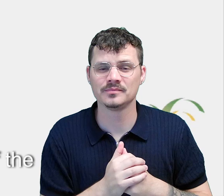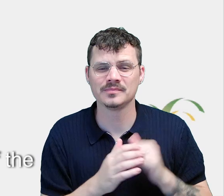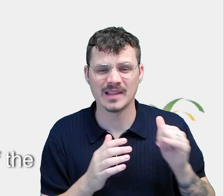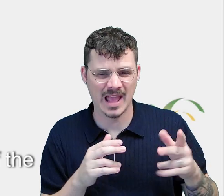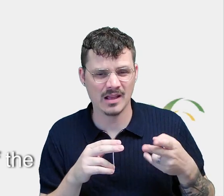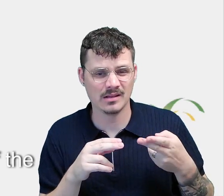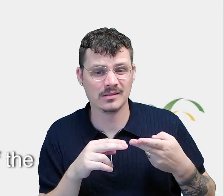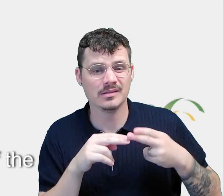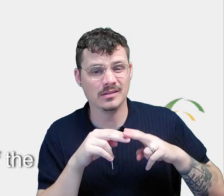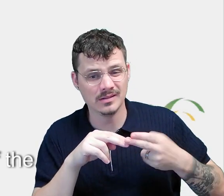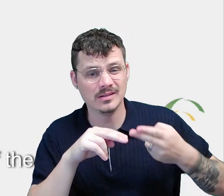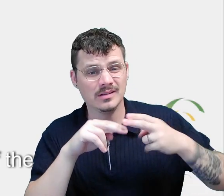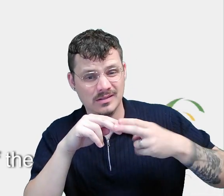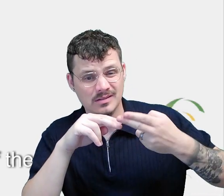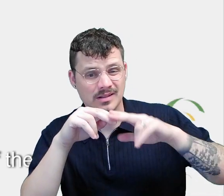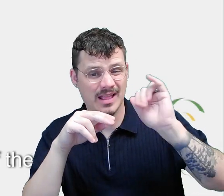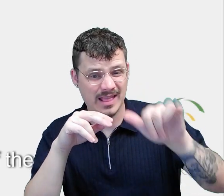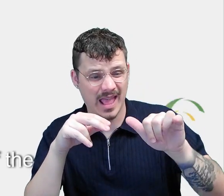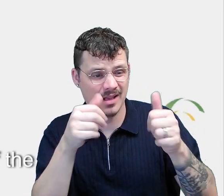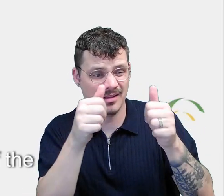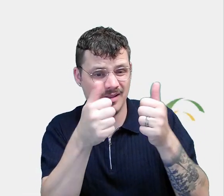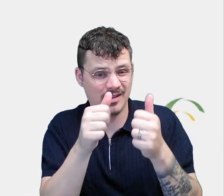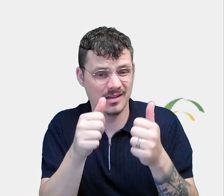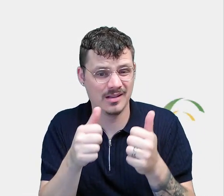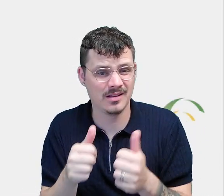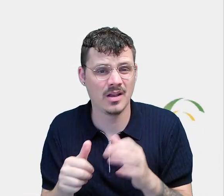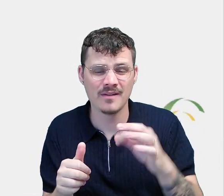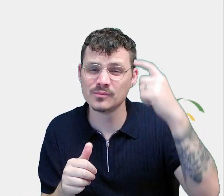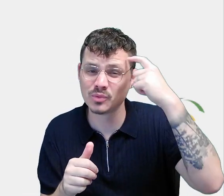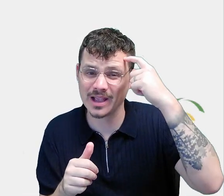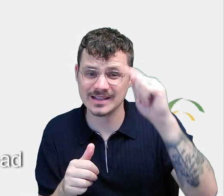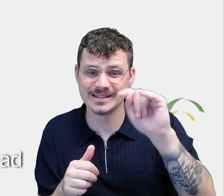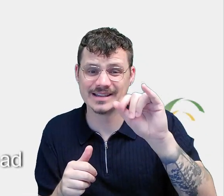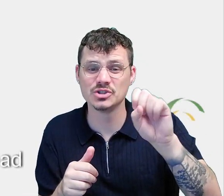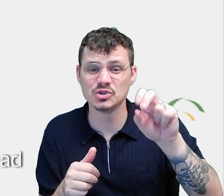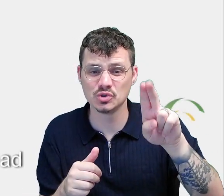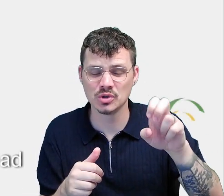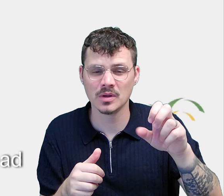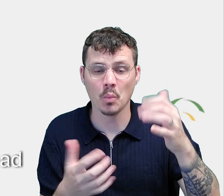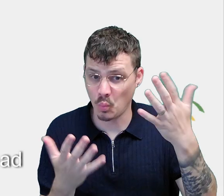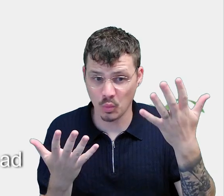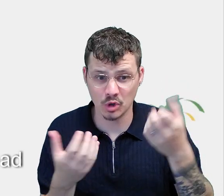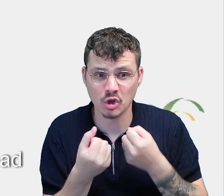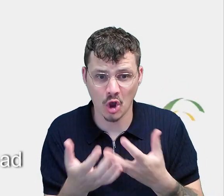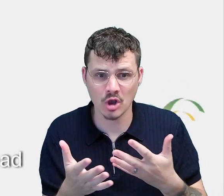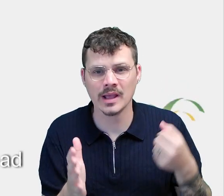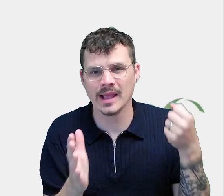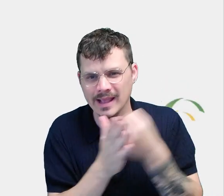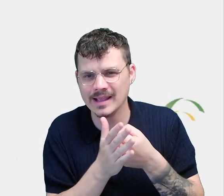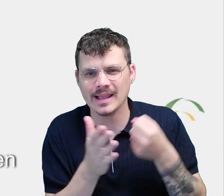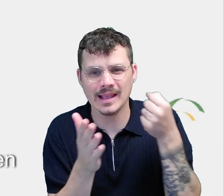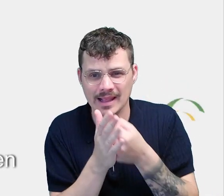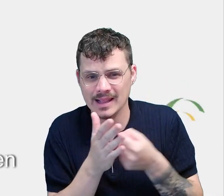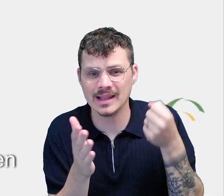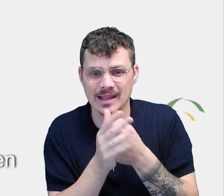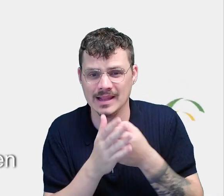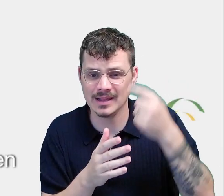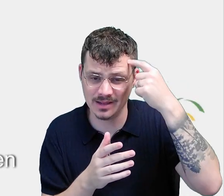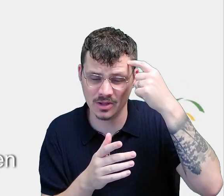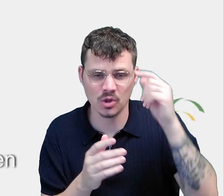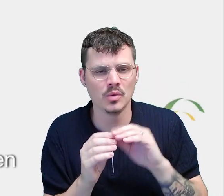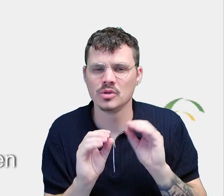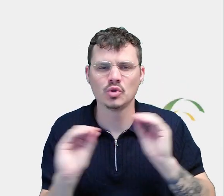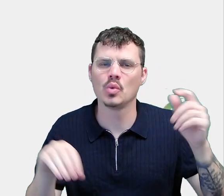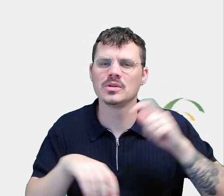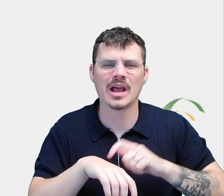Gradually increasing degeneration of the brain tissue caused by repeated blows to the head without enough time to